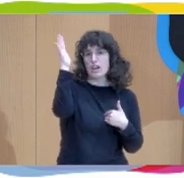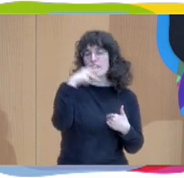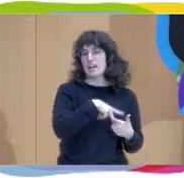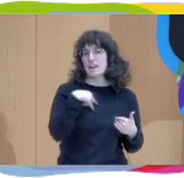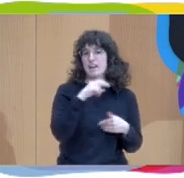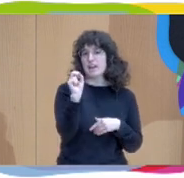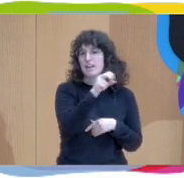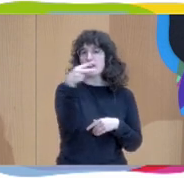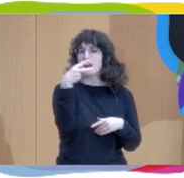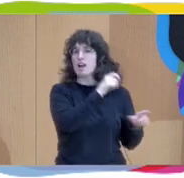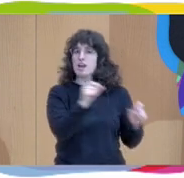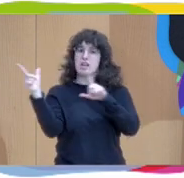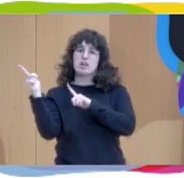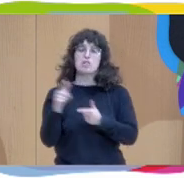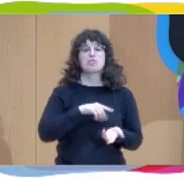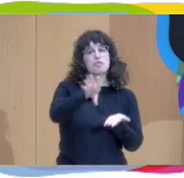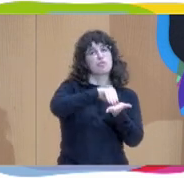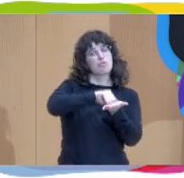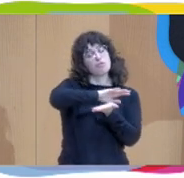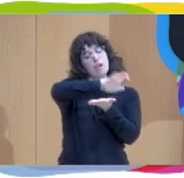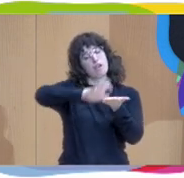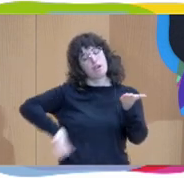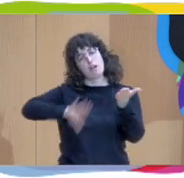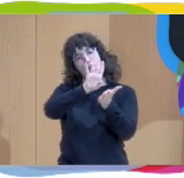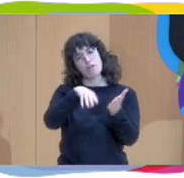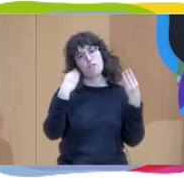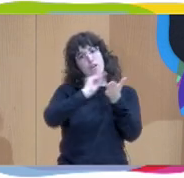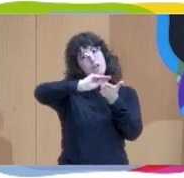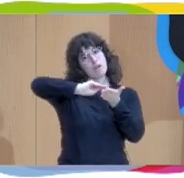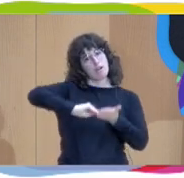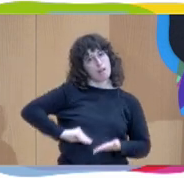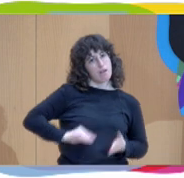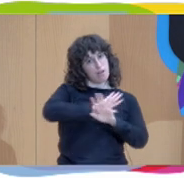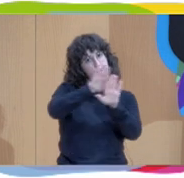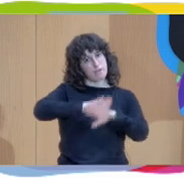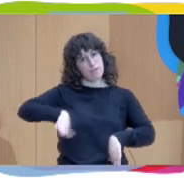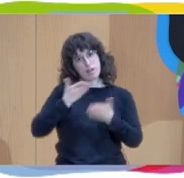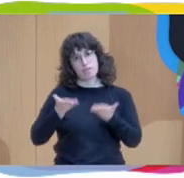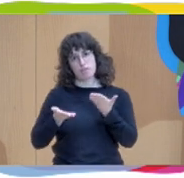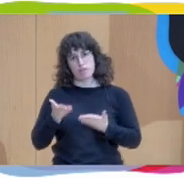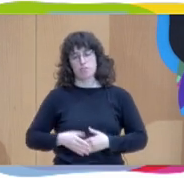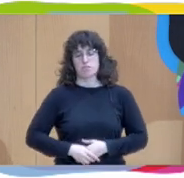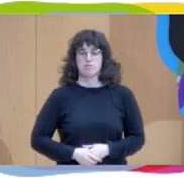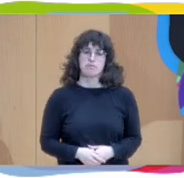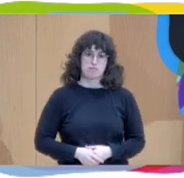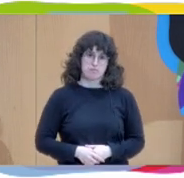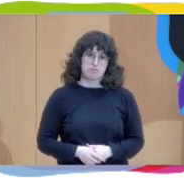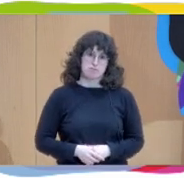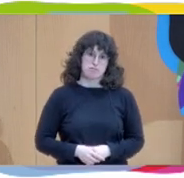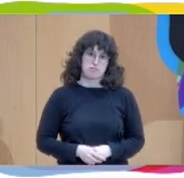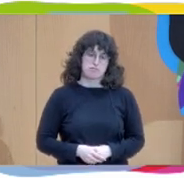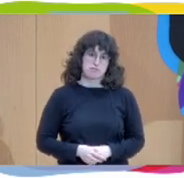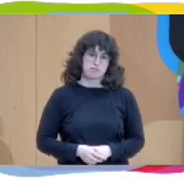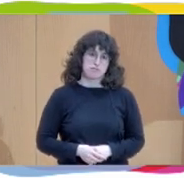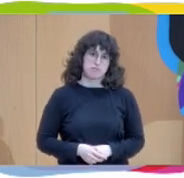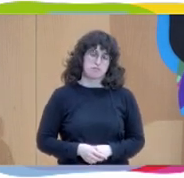report, and that is in Luis Campos and Itziar's hands soon,